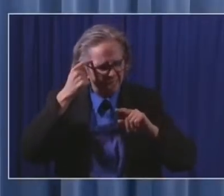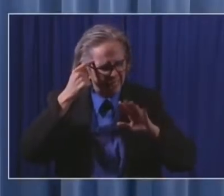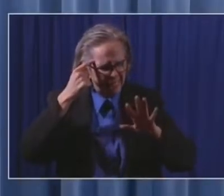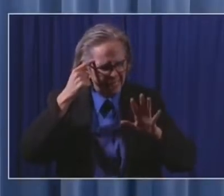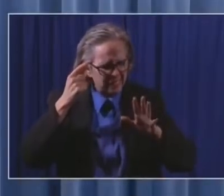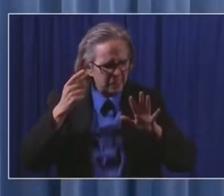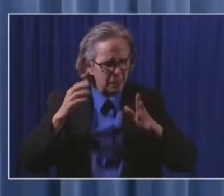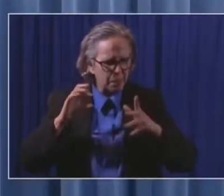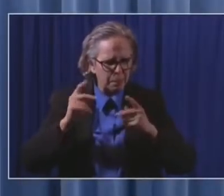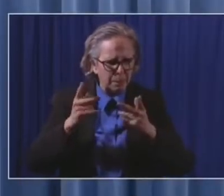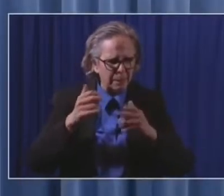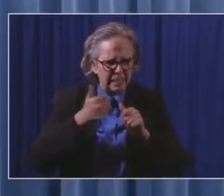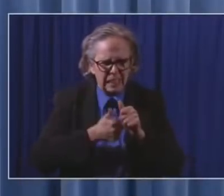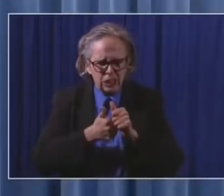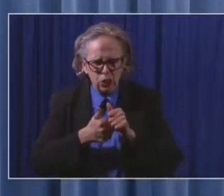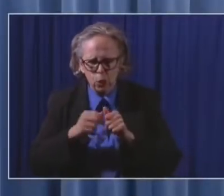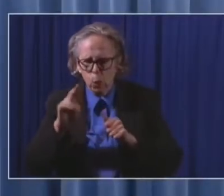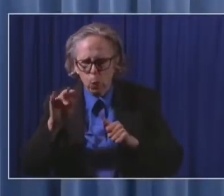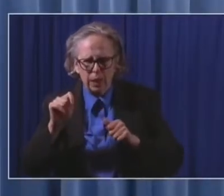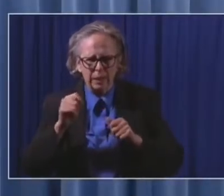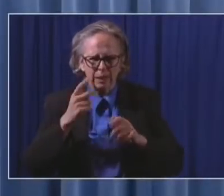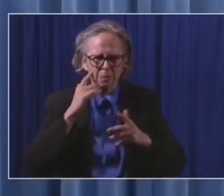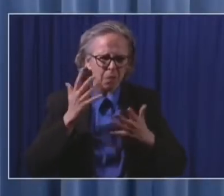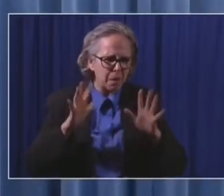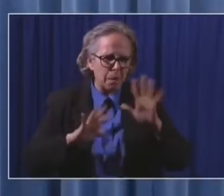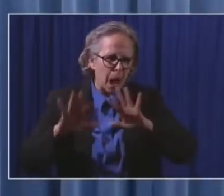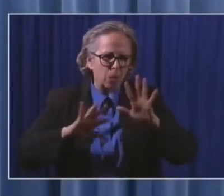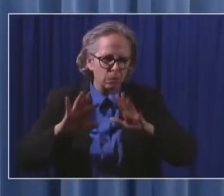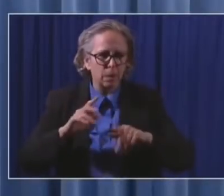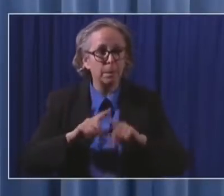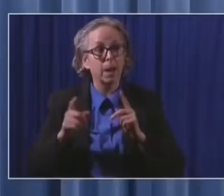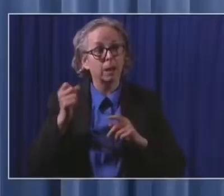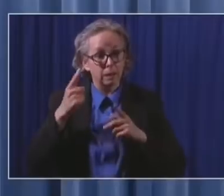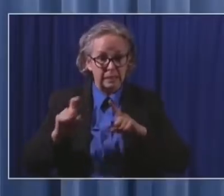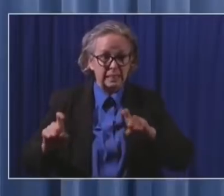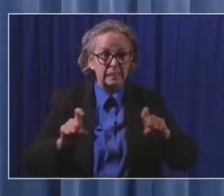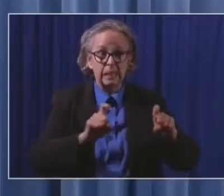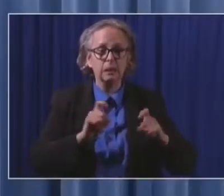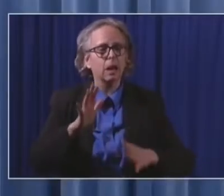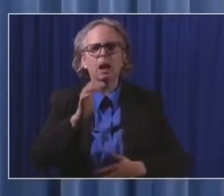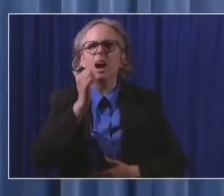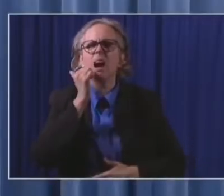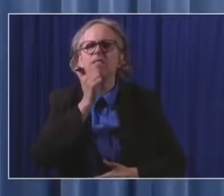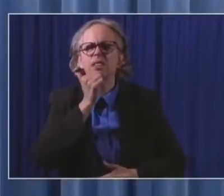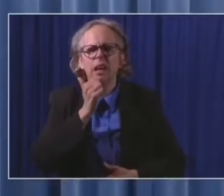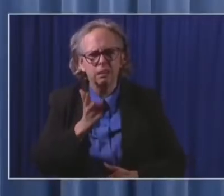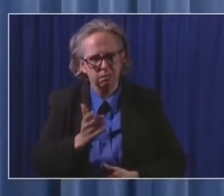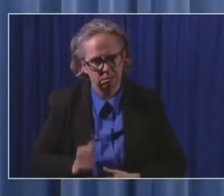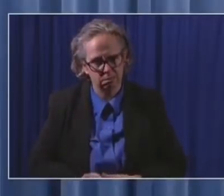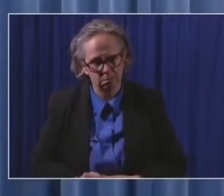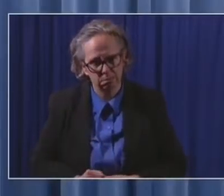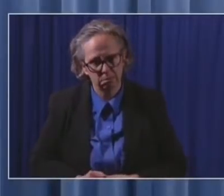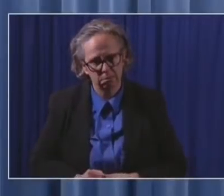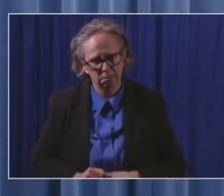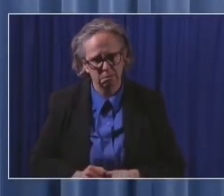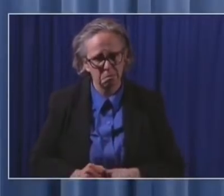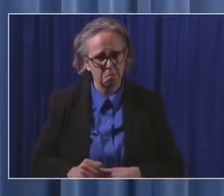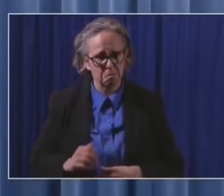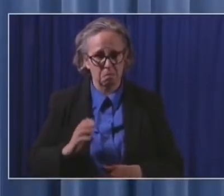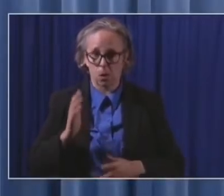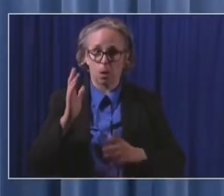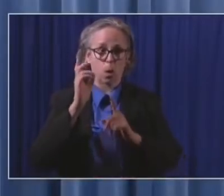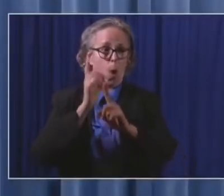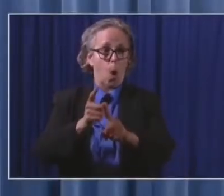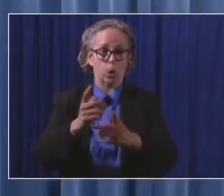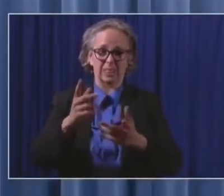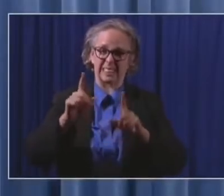have 20 units. What our goal is, 20 Guard units, I think of 10 in each unit, and they